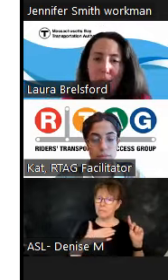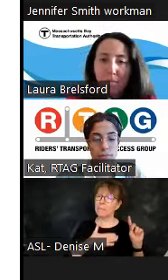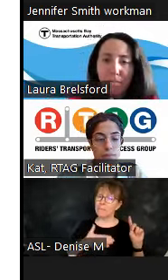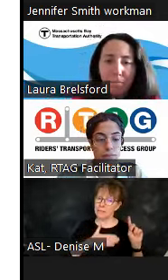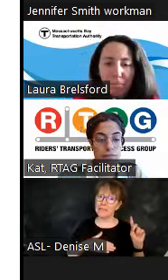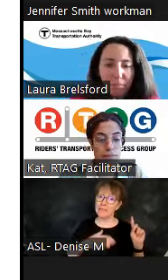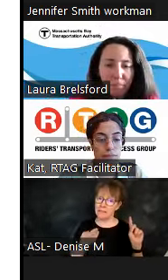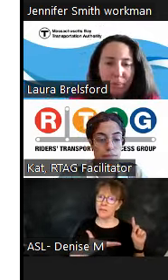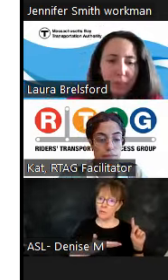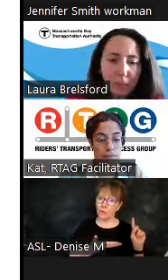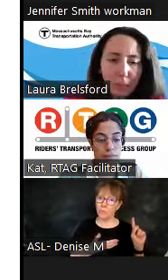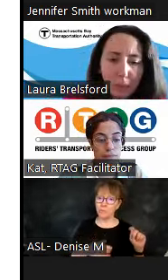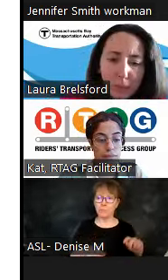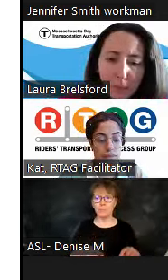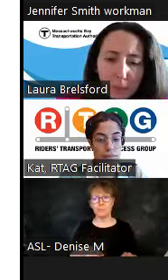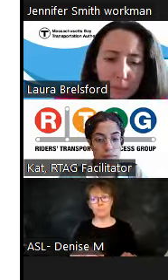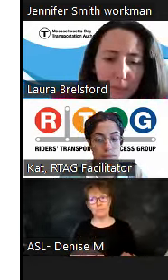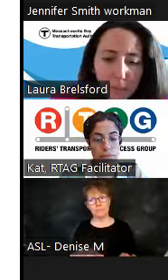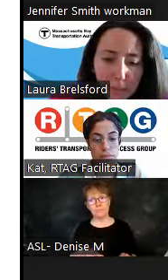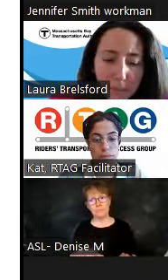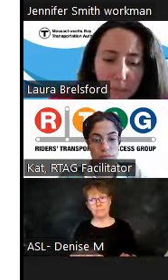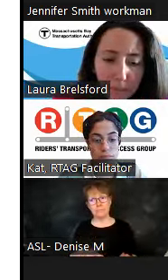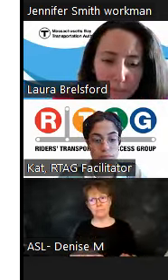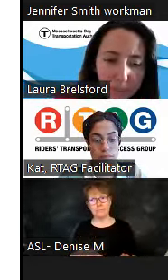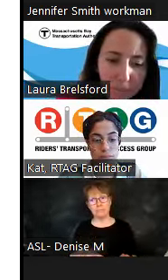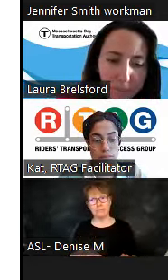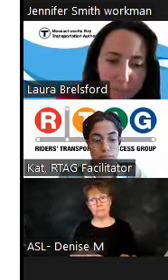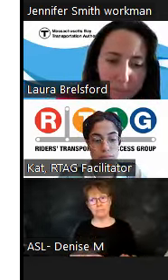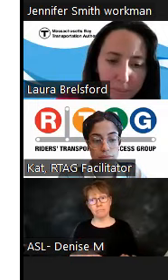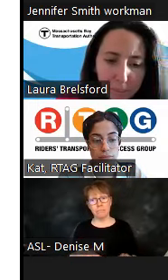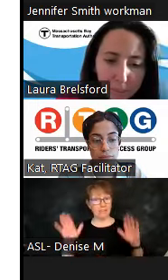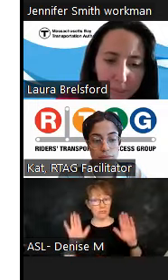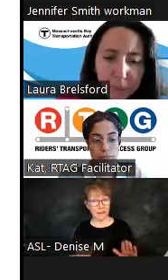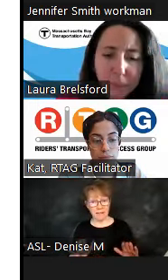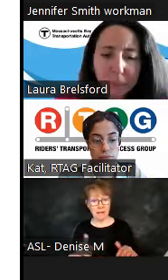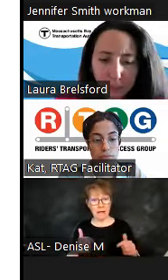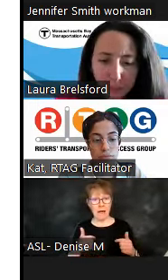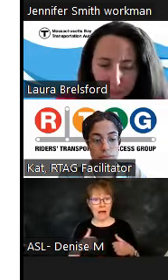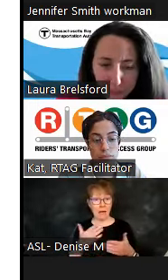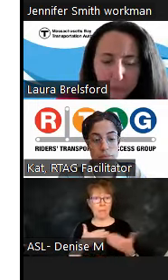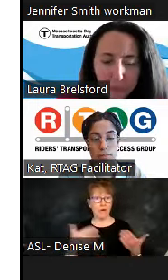Great, because that's part of the reason why I'm taking the ride, is because I can never find a person in the station.